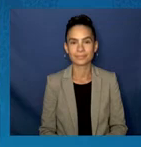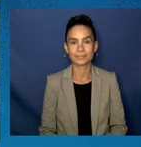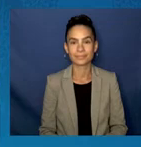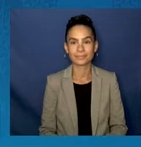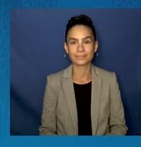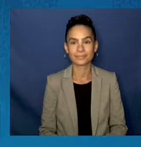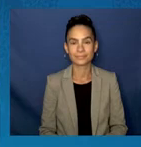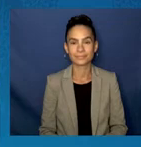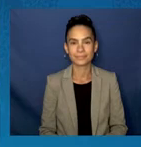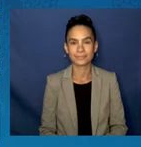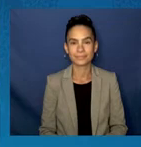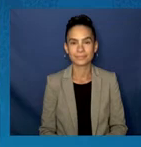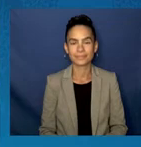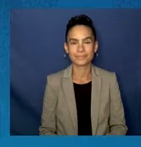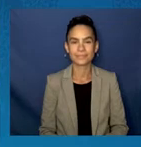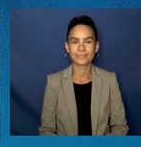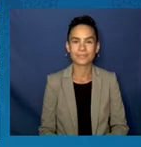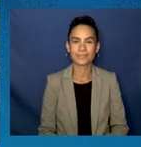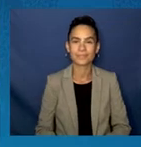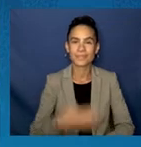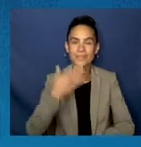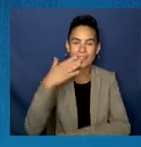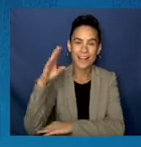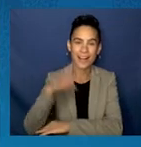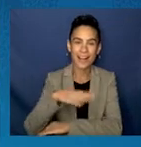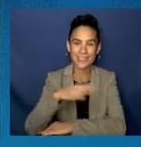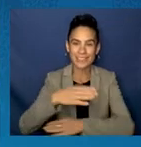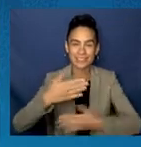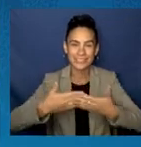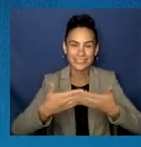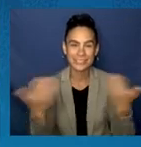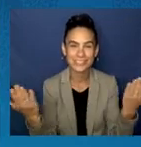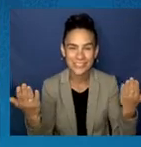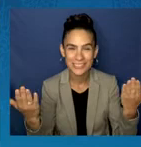Good morning, or good afternoon, everyone. Good afternoon, good afternoon.